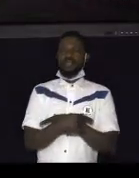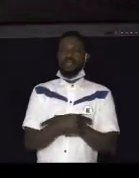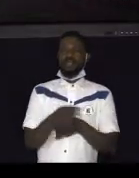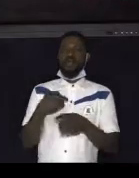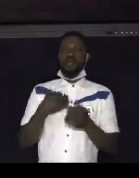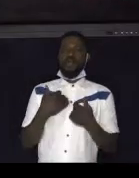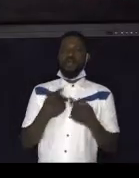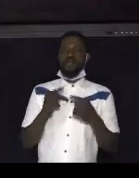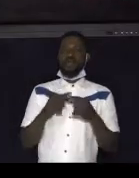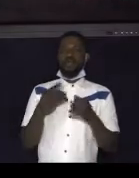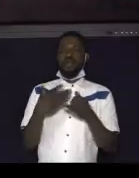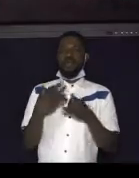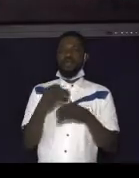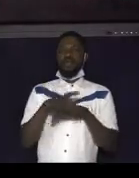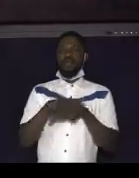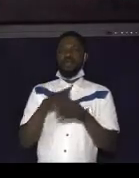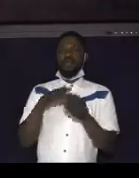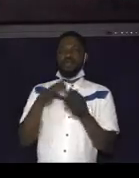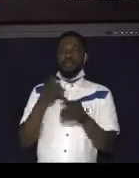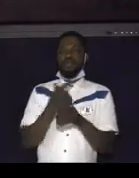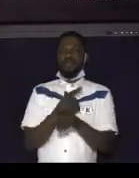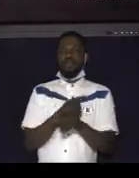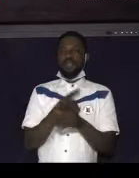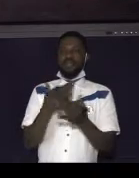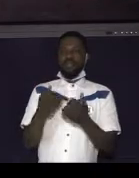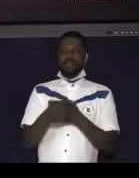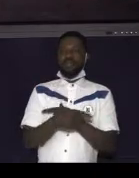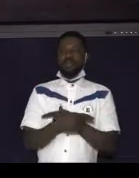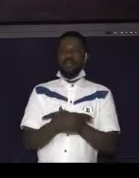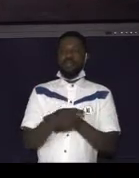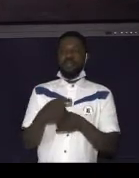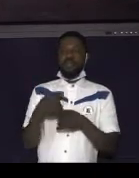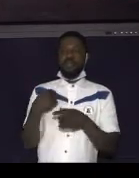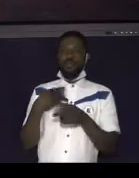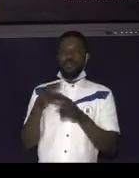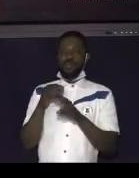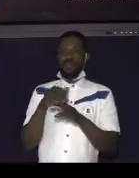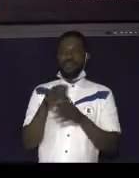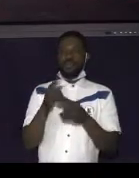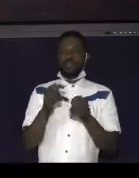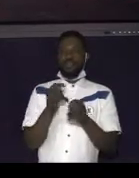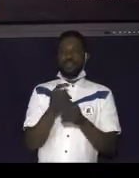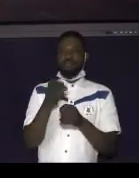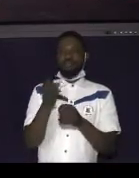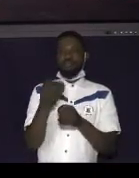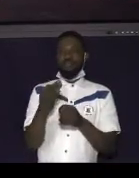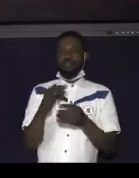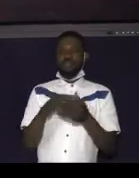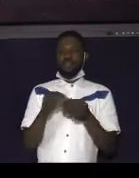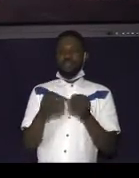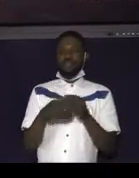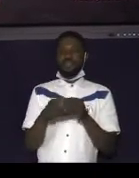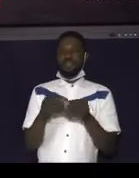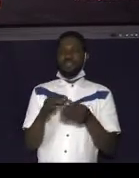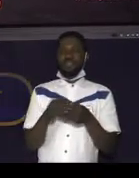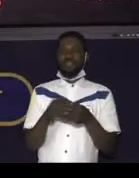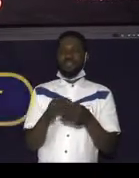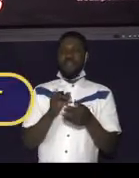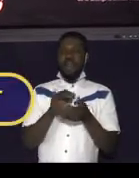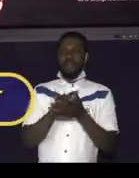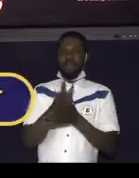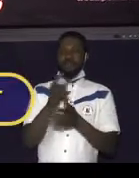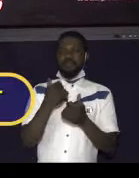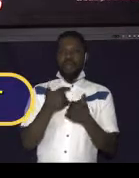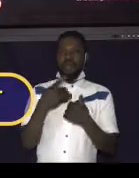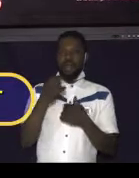We have come to the end of the English Studies lesson for today. We looked at types of sentences. I believe you